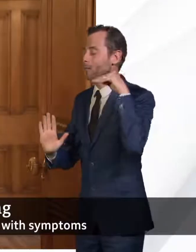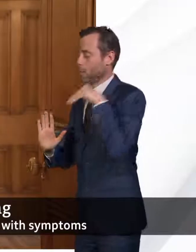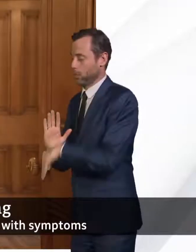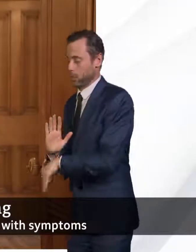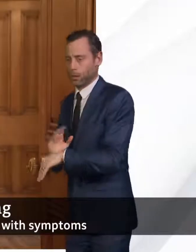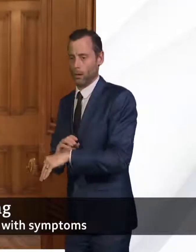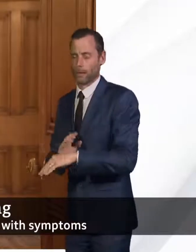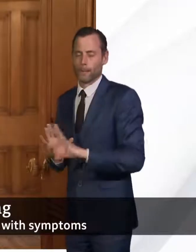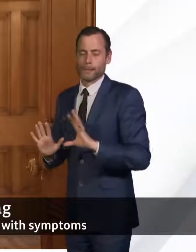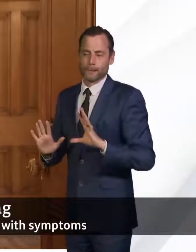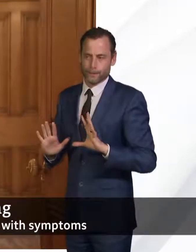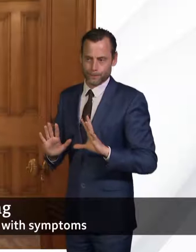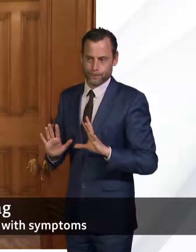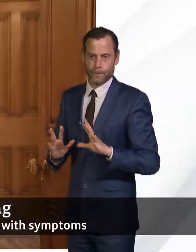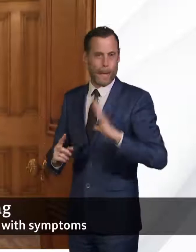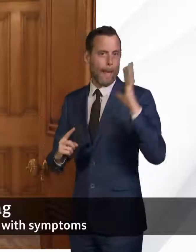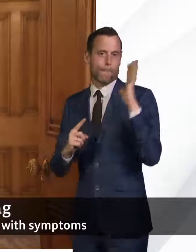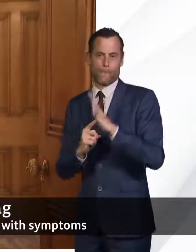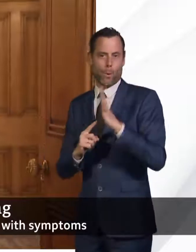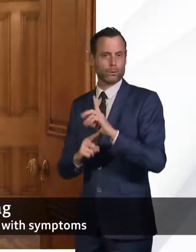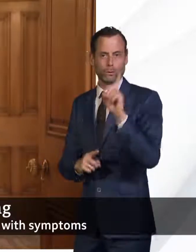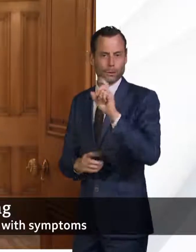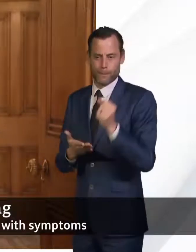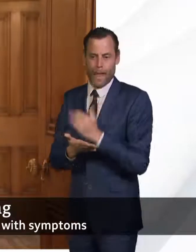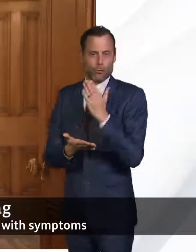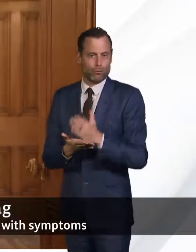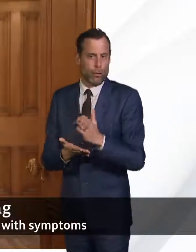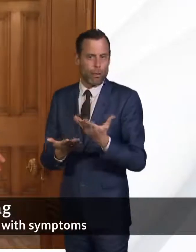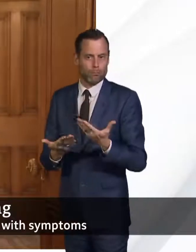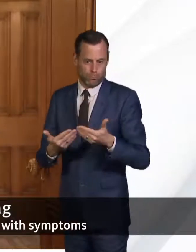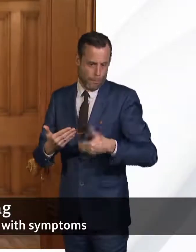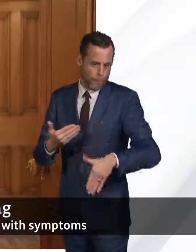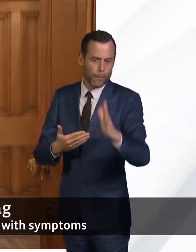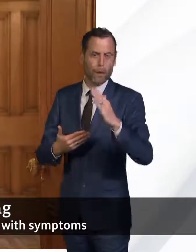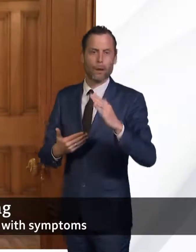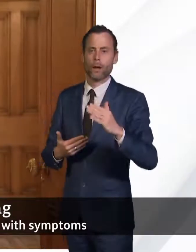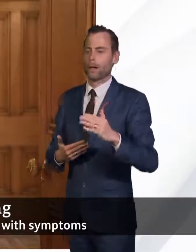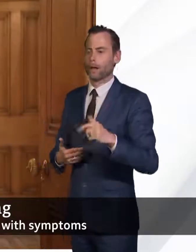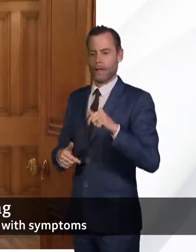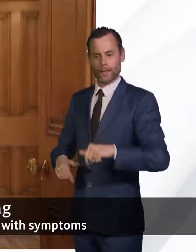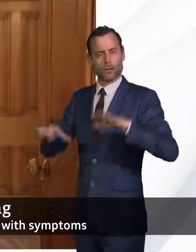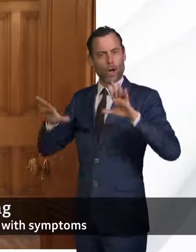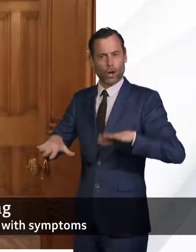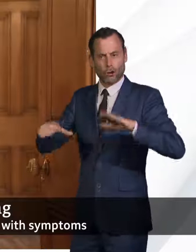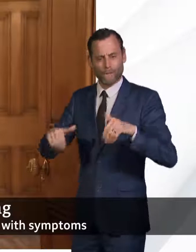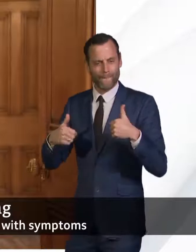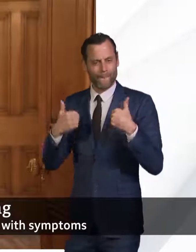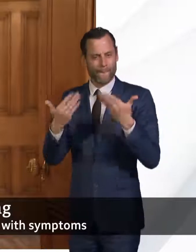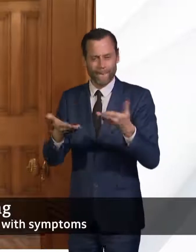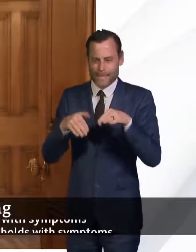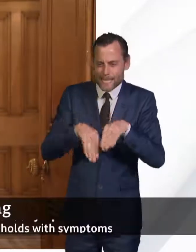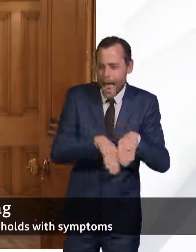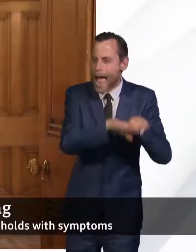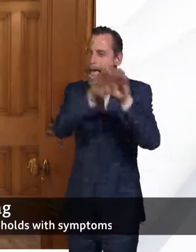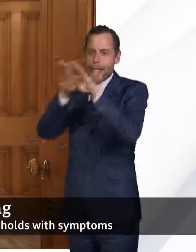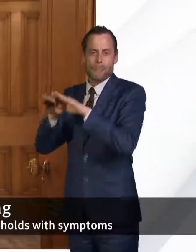absolutely it is a top priority to make sure that we level up this country, and that agenda will